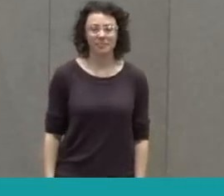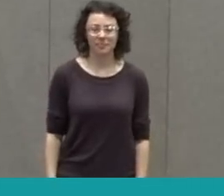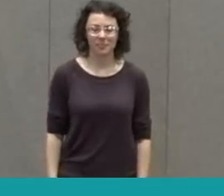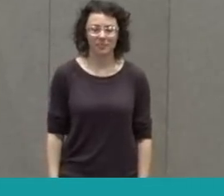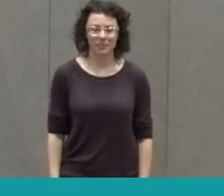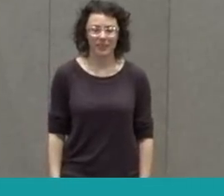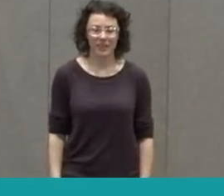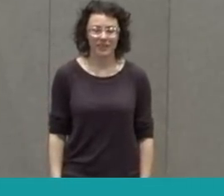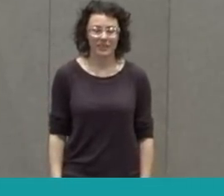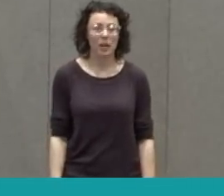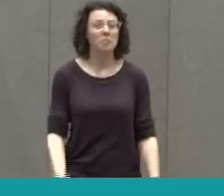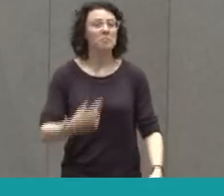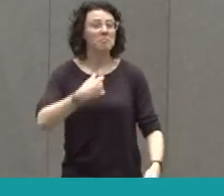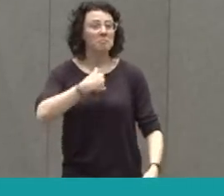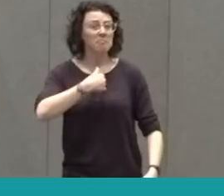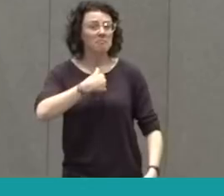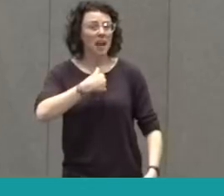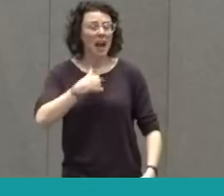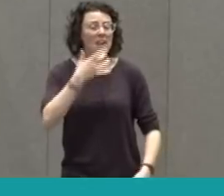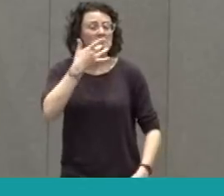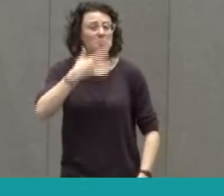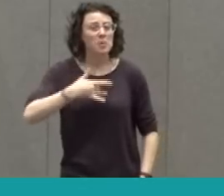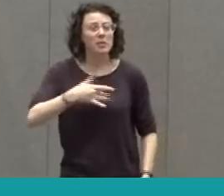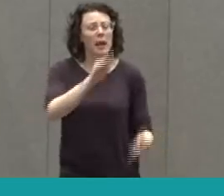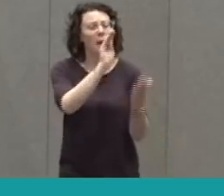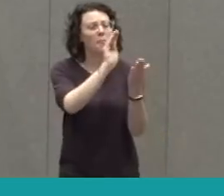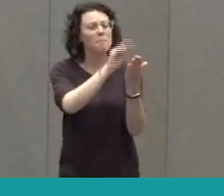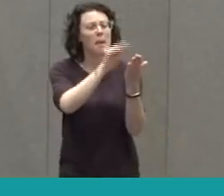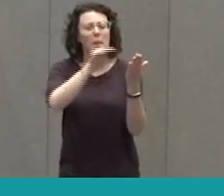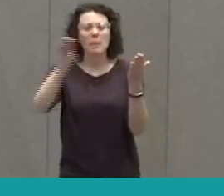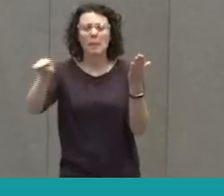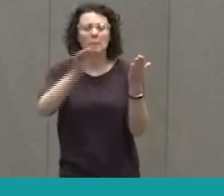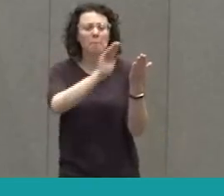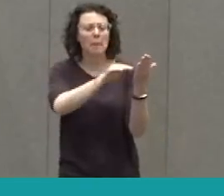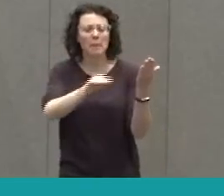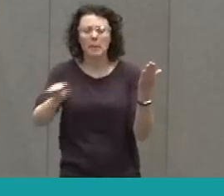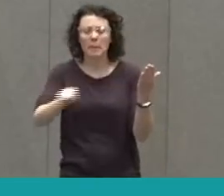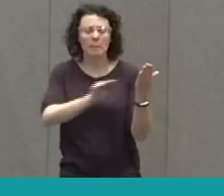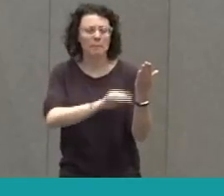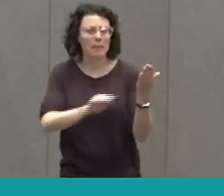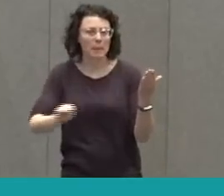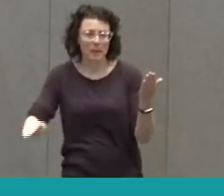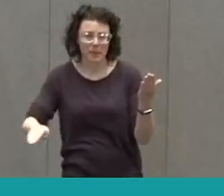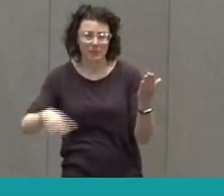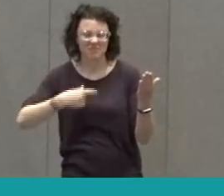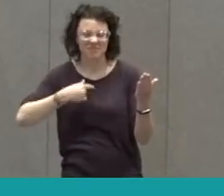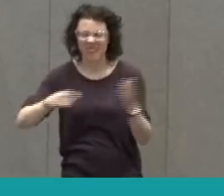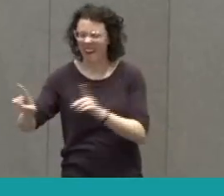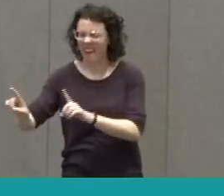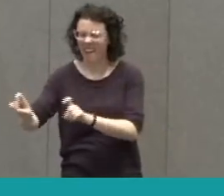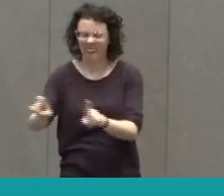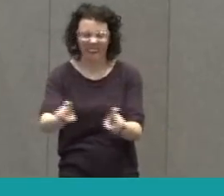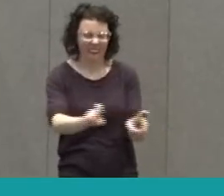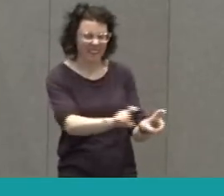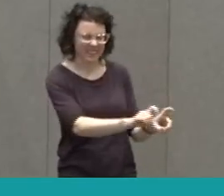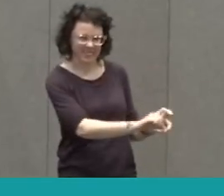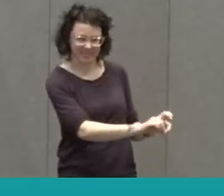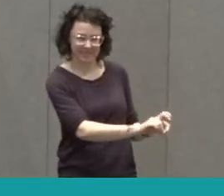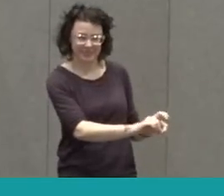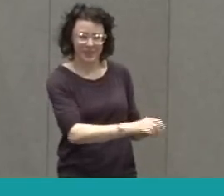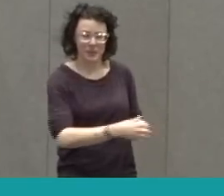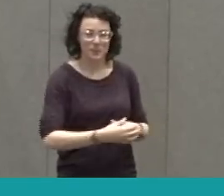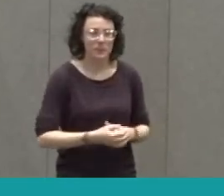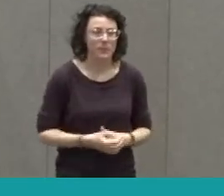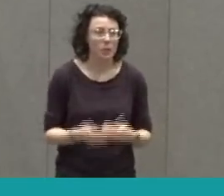around here of what is their birthday. So if you're looking at this, we have December 5th,